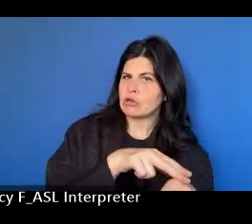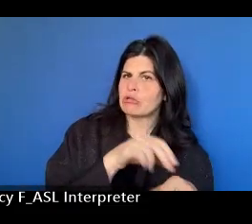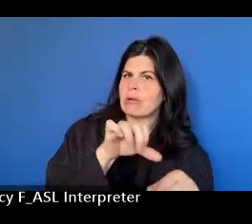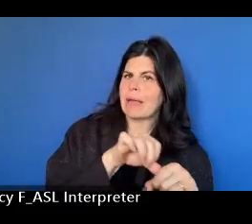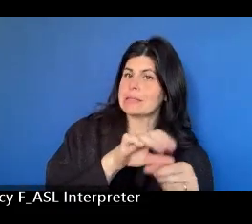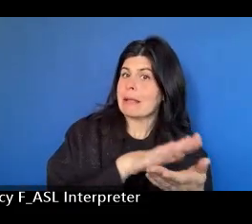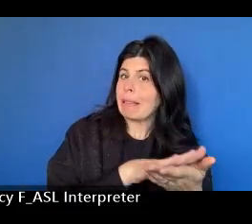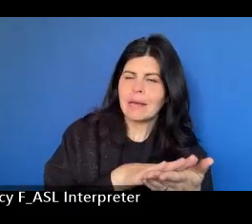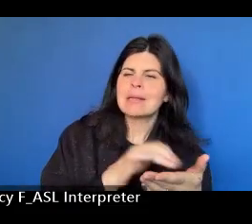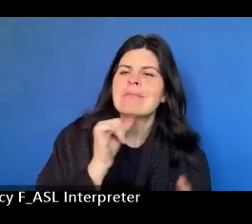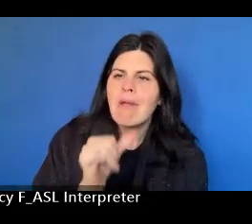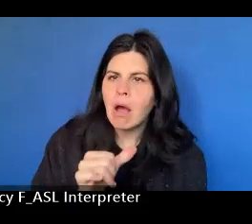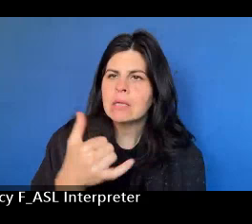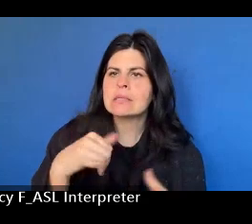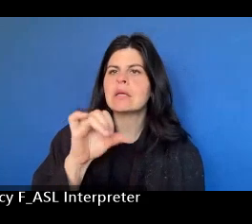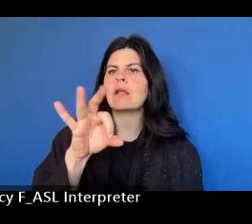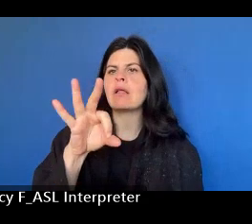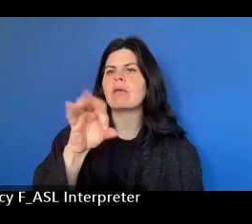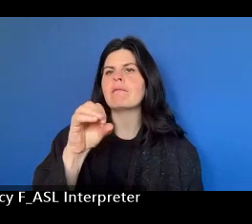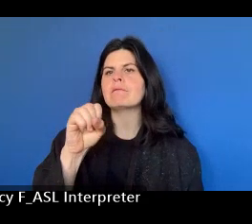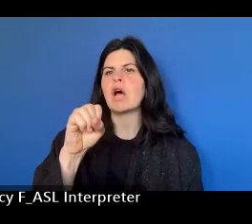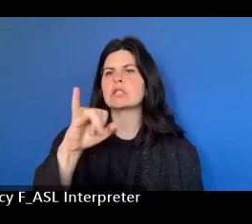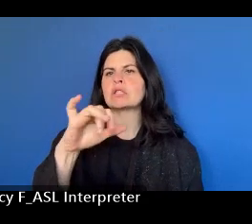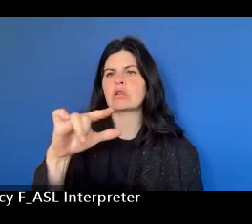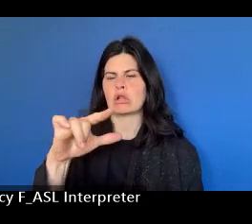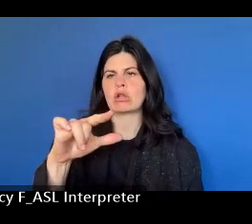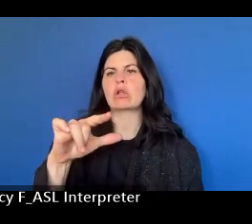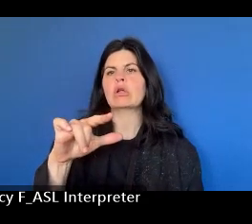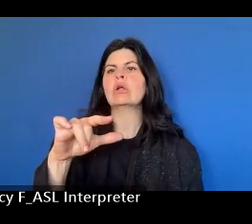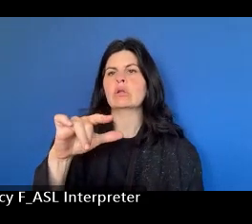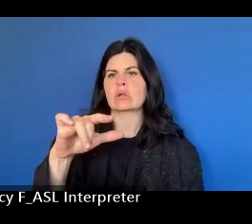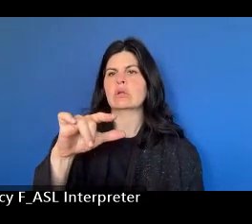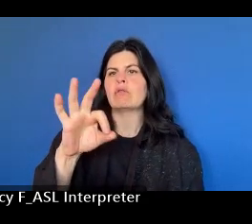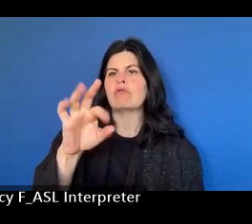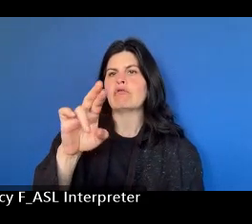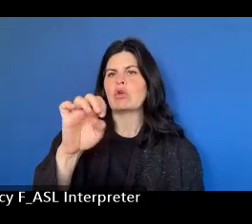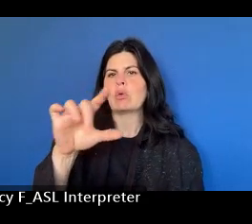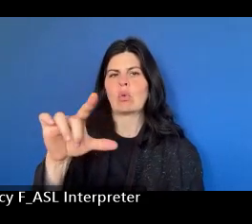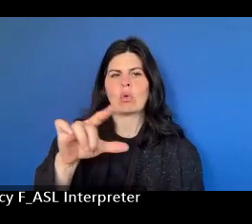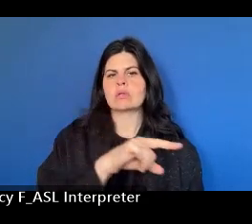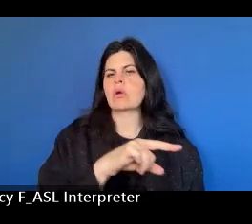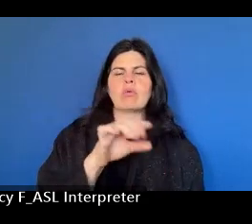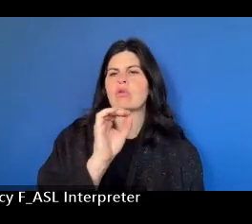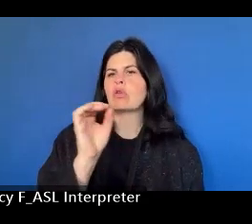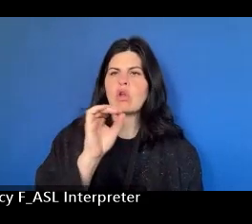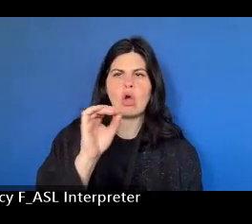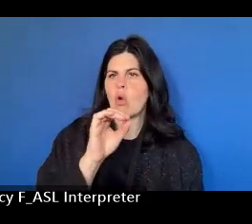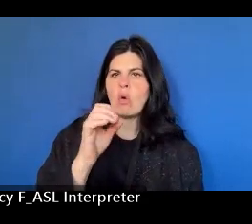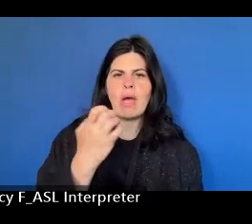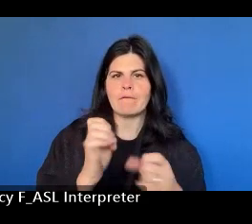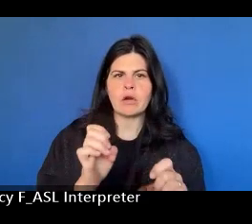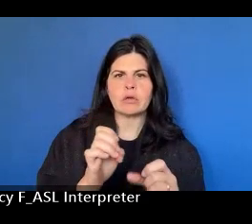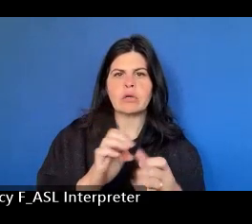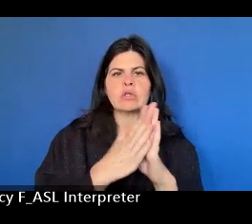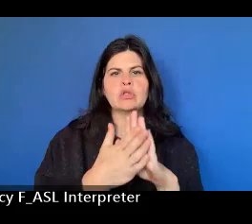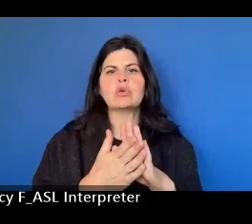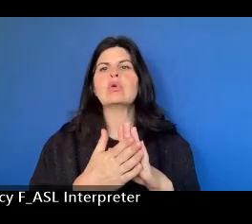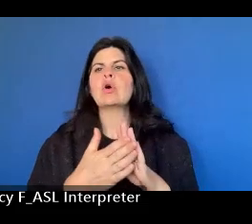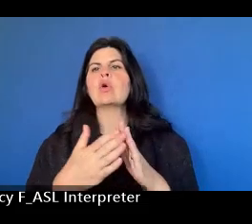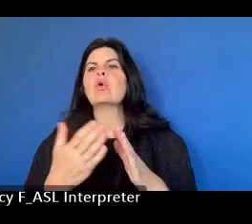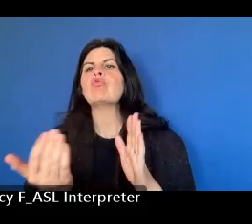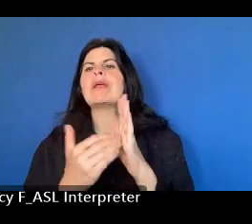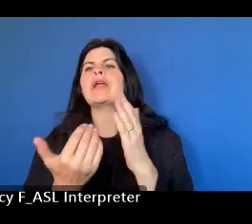fuel, and SoCalGas has made no effort to move towards renewable gas on a larger scale. So there needs to be